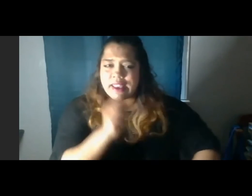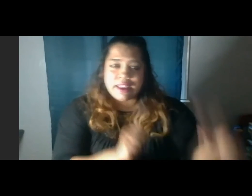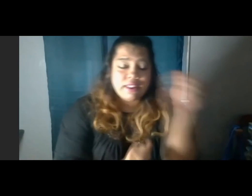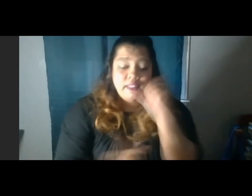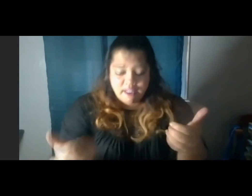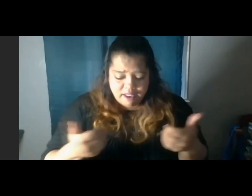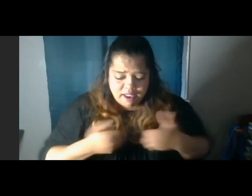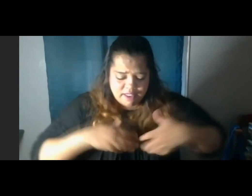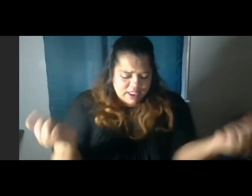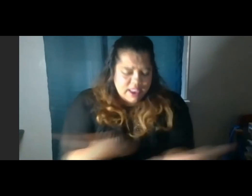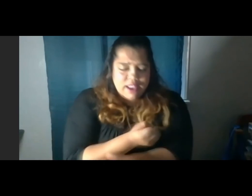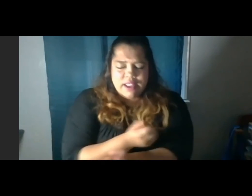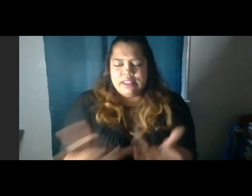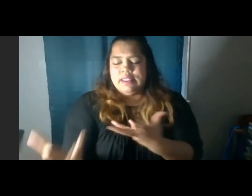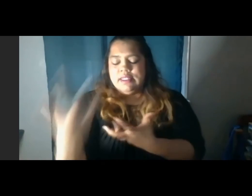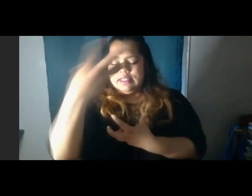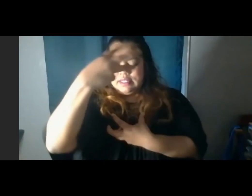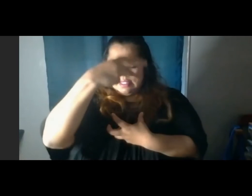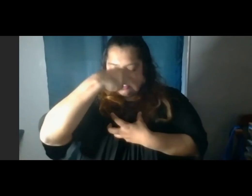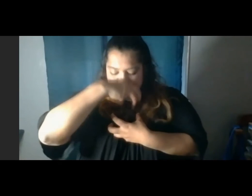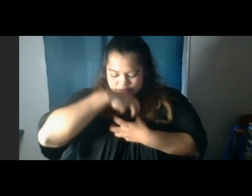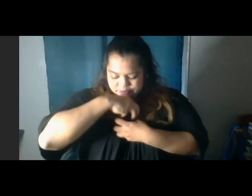have enough. I let